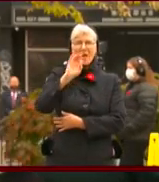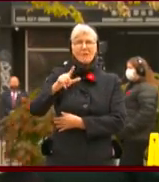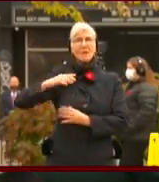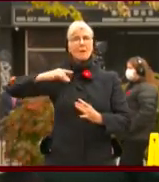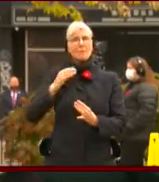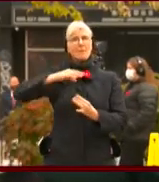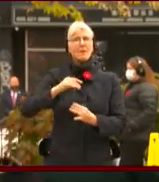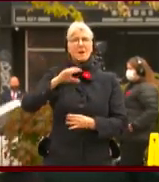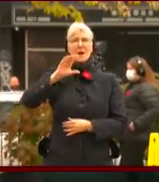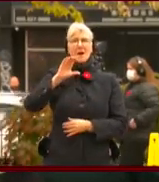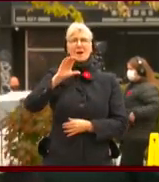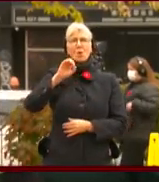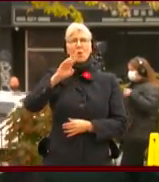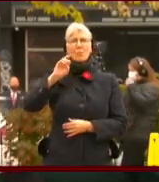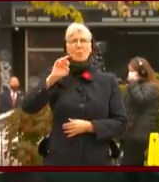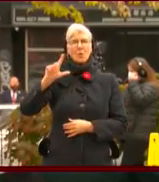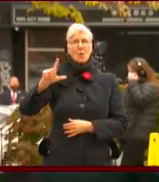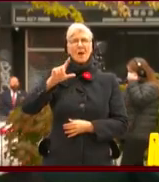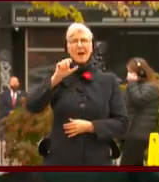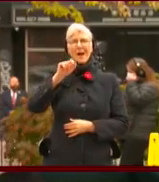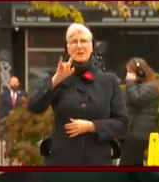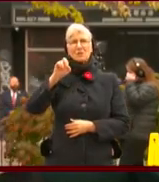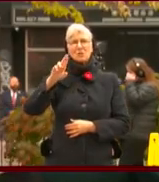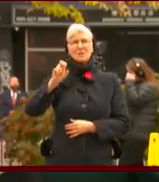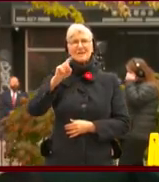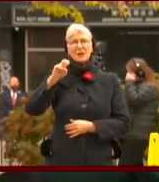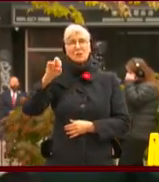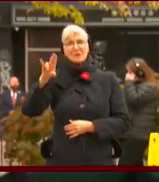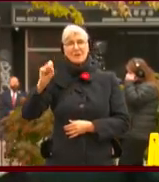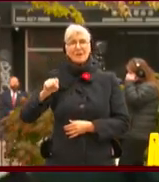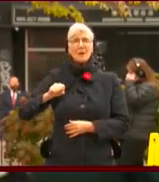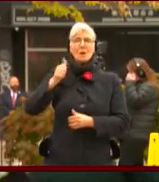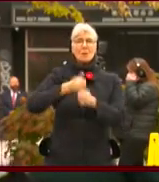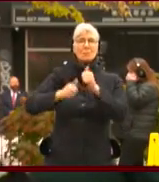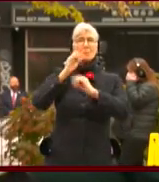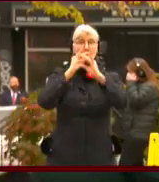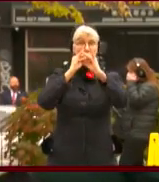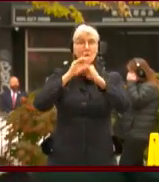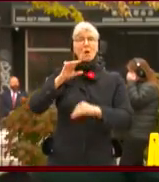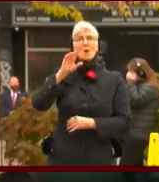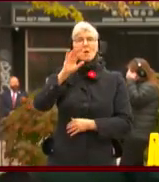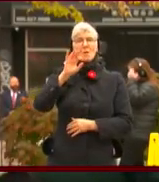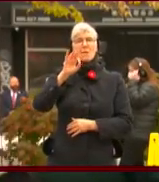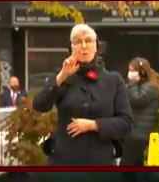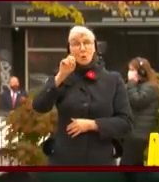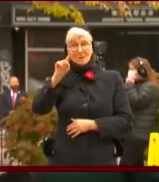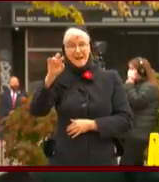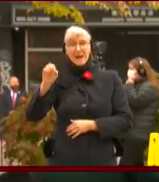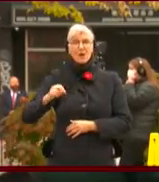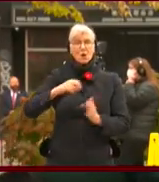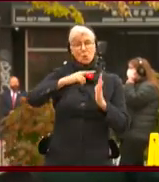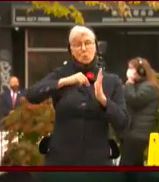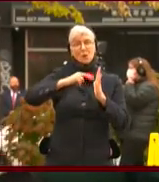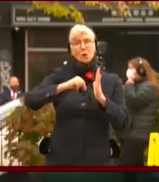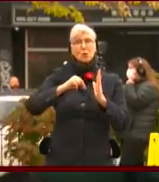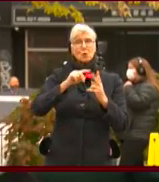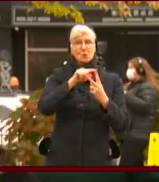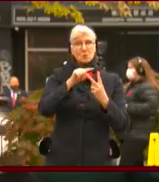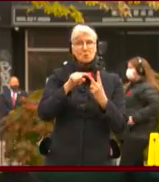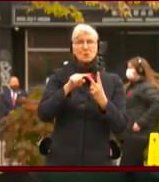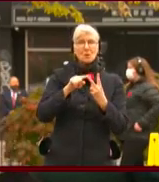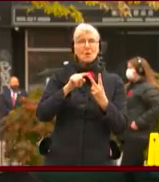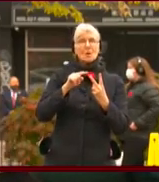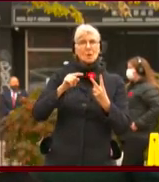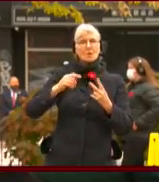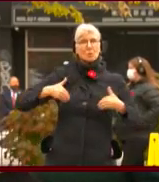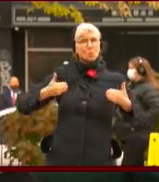Corporal Alistair Sanderson, our bugler, Master Corporal Justin Forte, our cadet readers who are